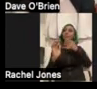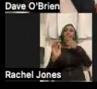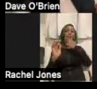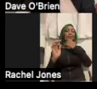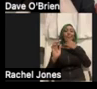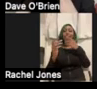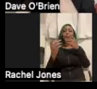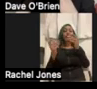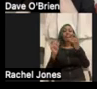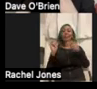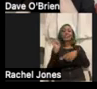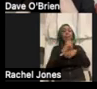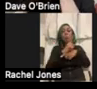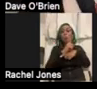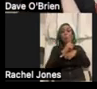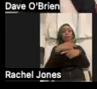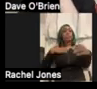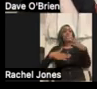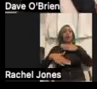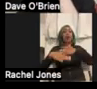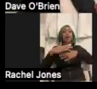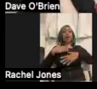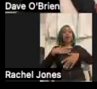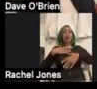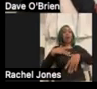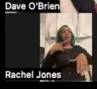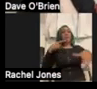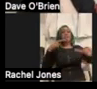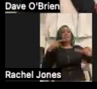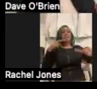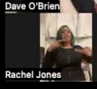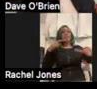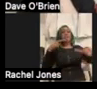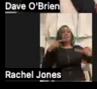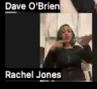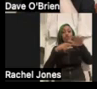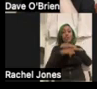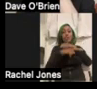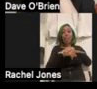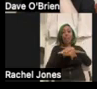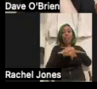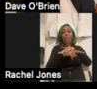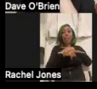deport survivors of trafficking back to countries of origin on the